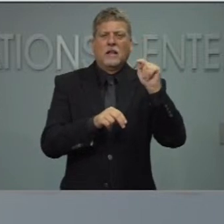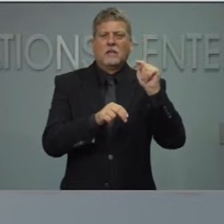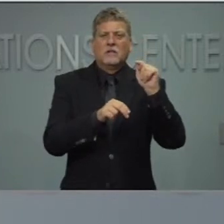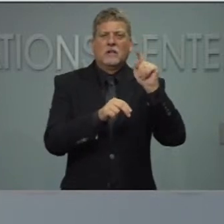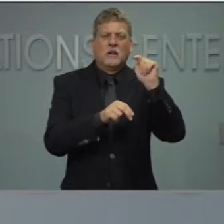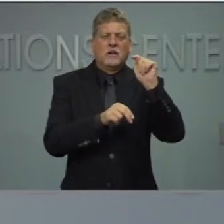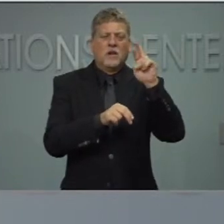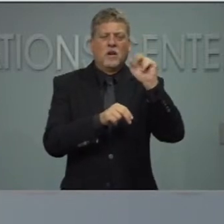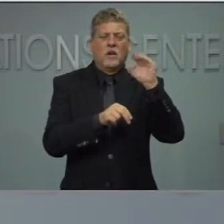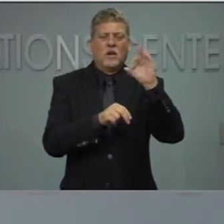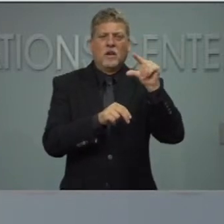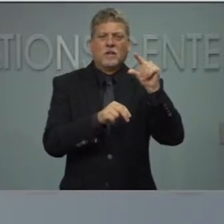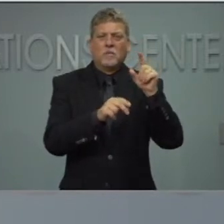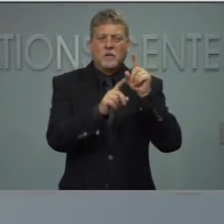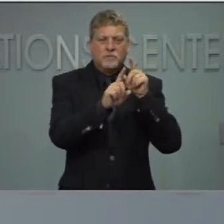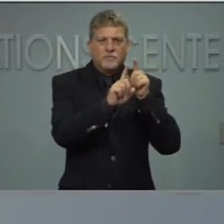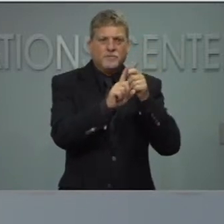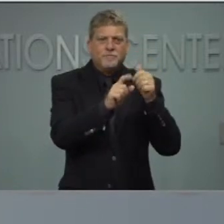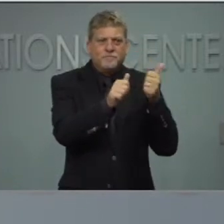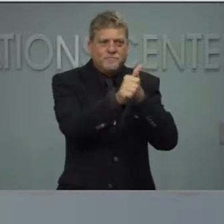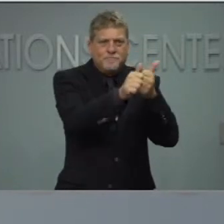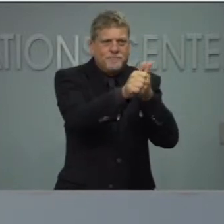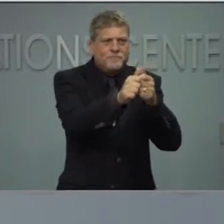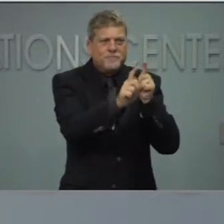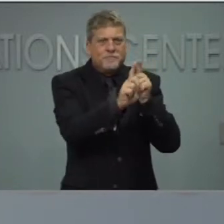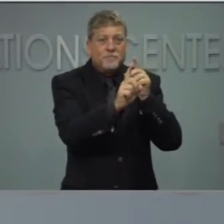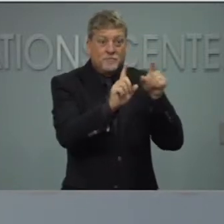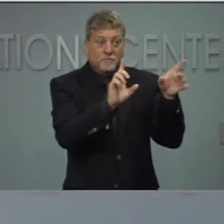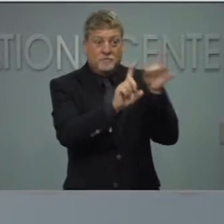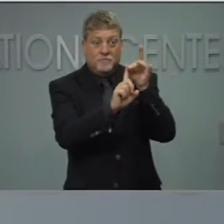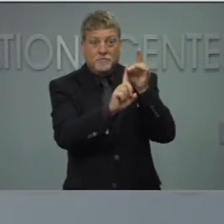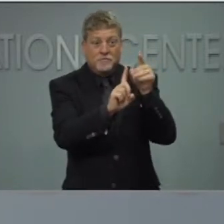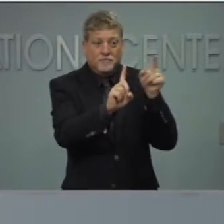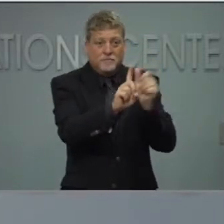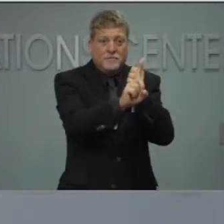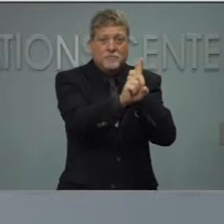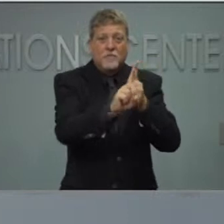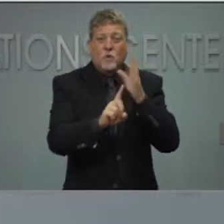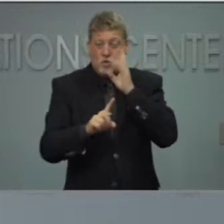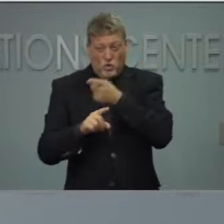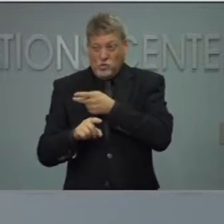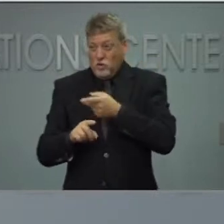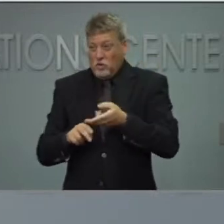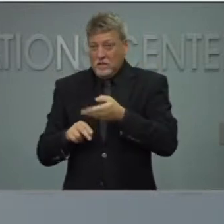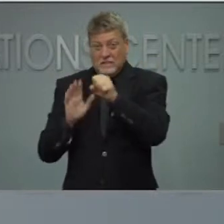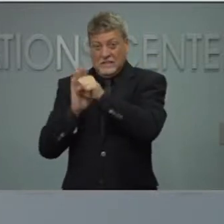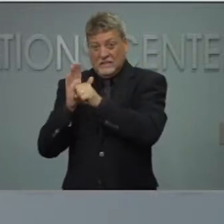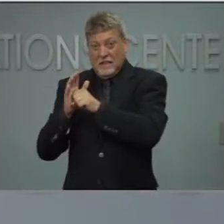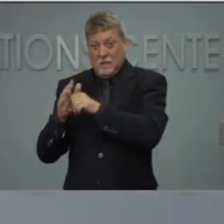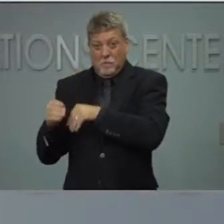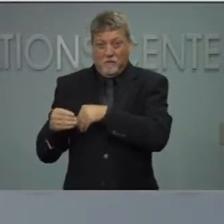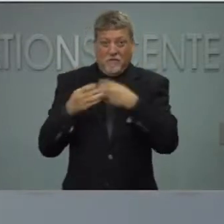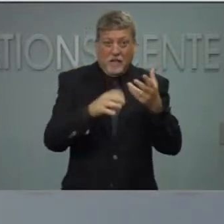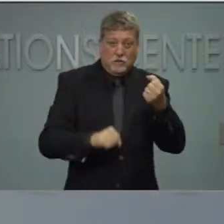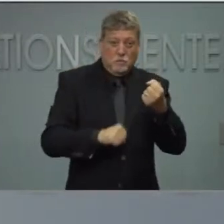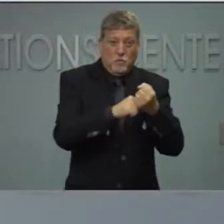for more tracers? We want to increase the number of contact tracers, and I'm going to let Dr. Cohen address that